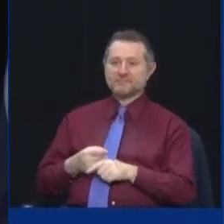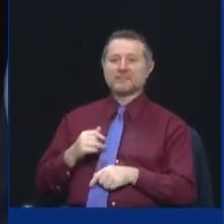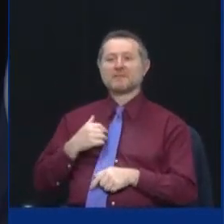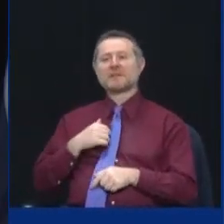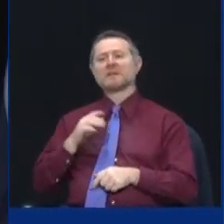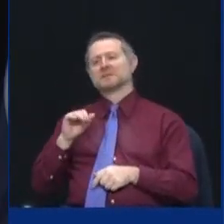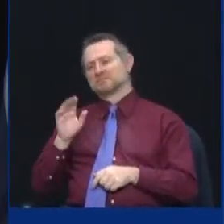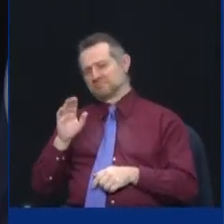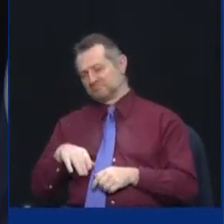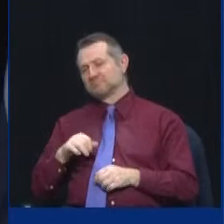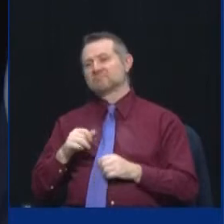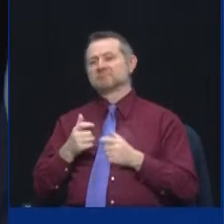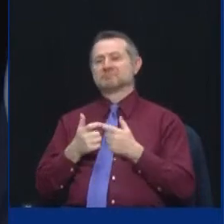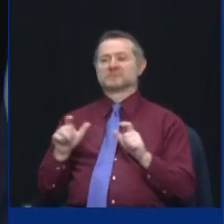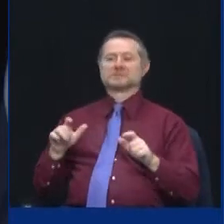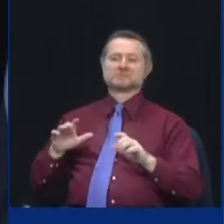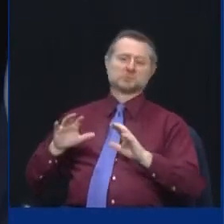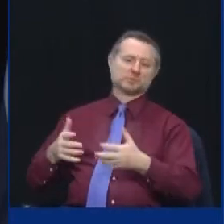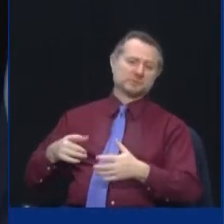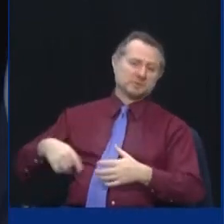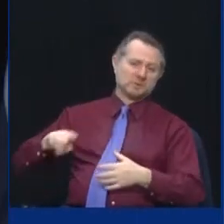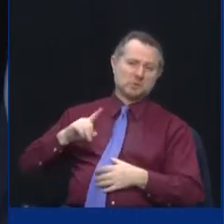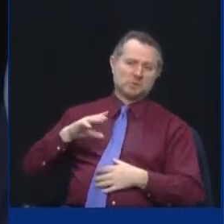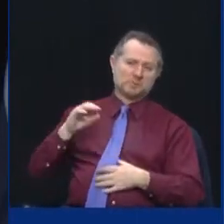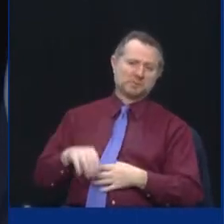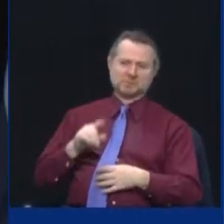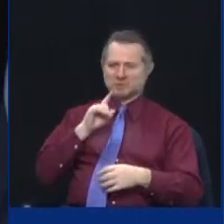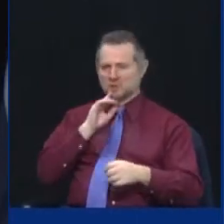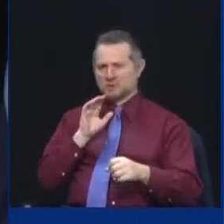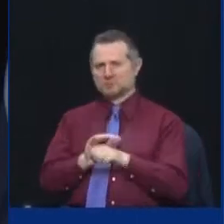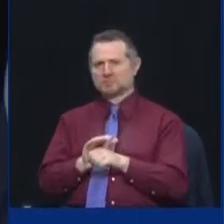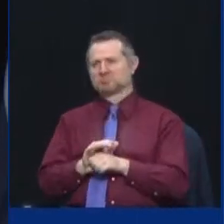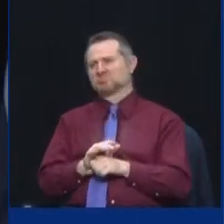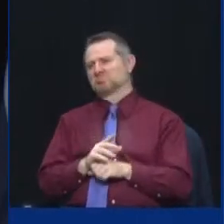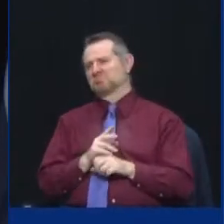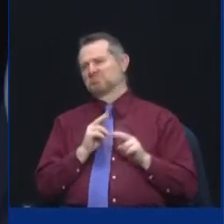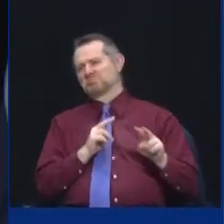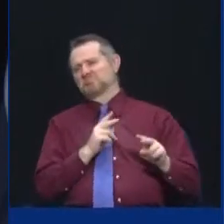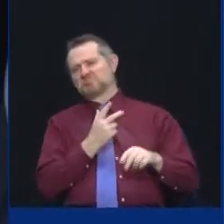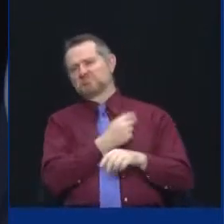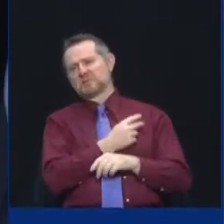devoted group that believes vaccines are bad.